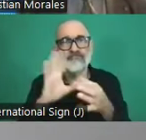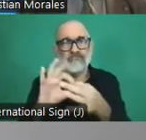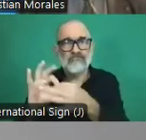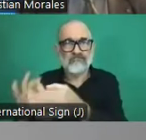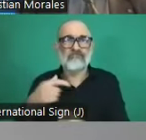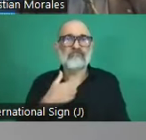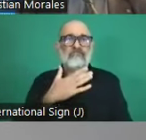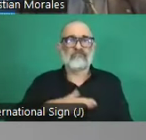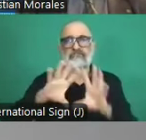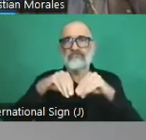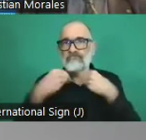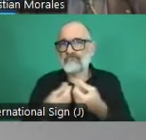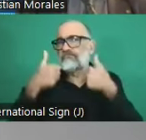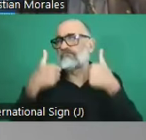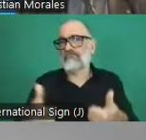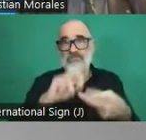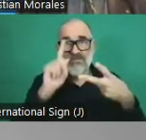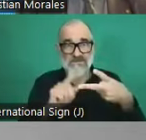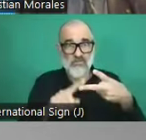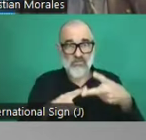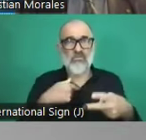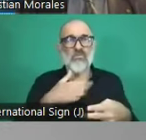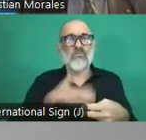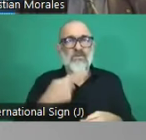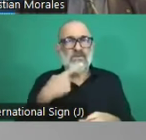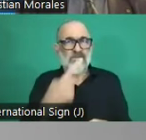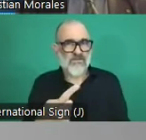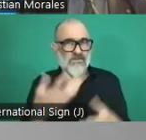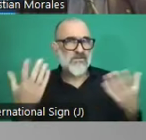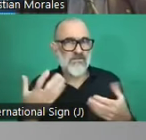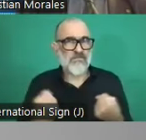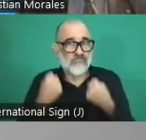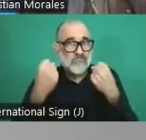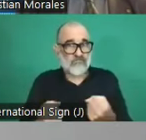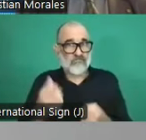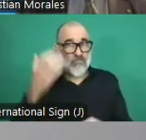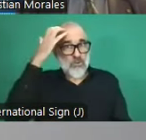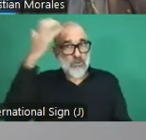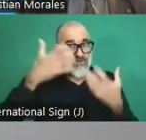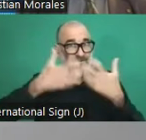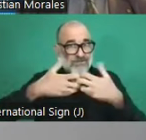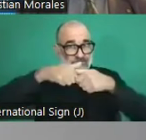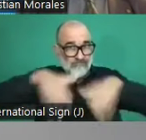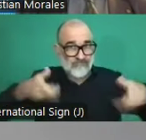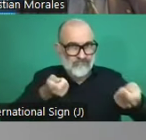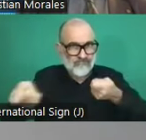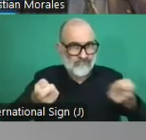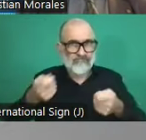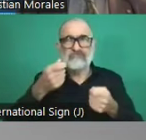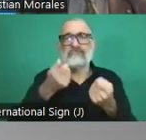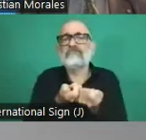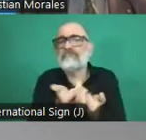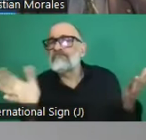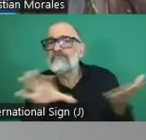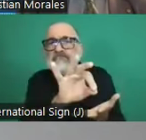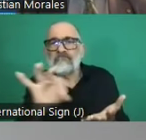strengthening of our health system governance. Public resources are becoming increasingly limited, while